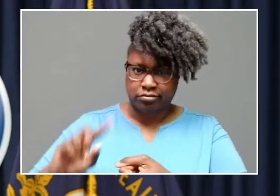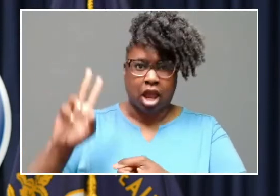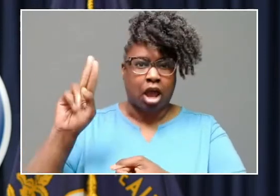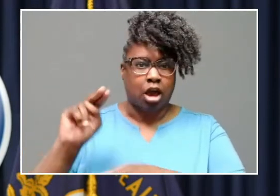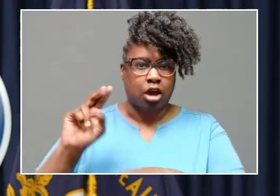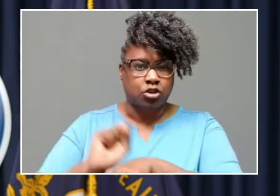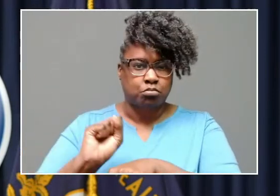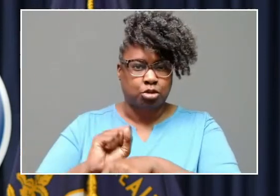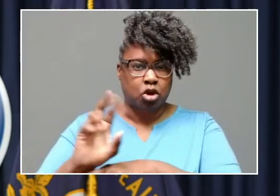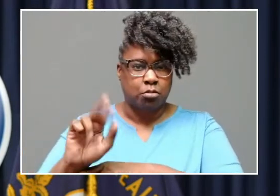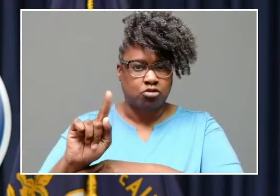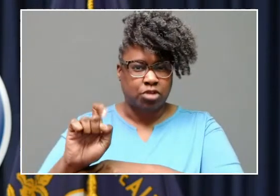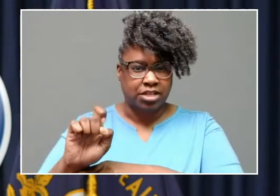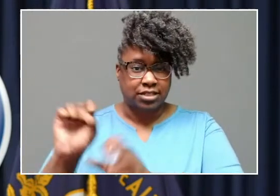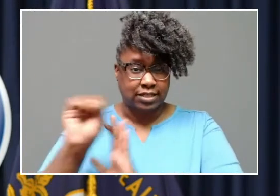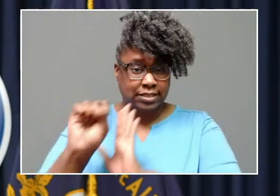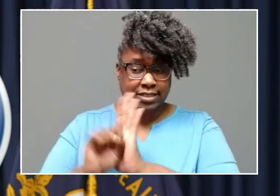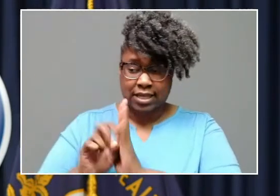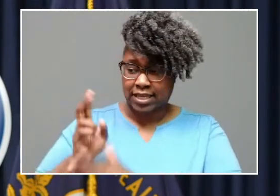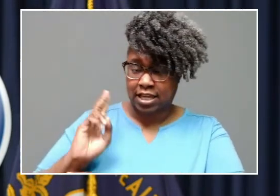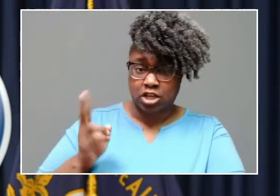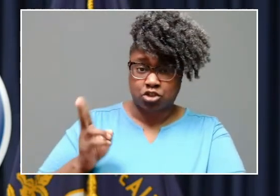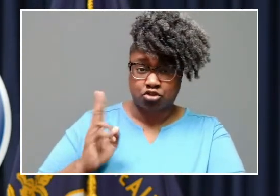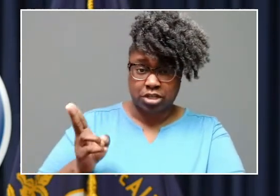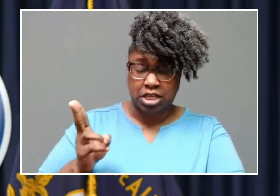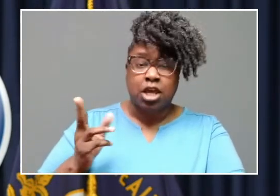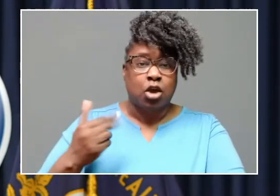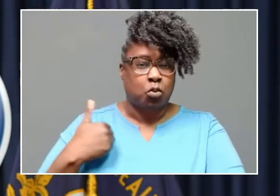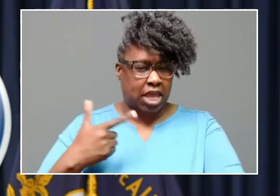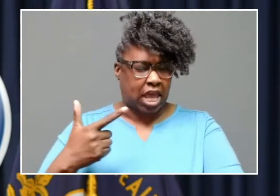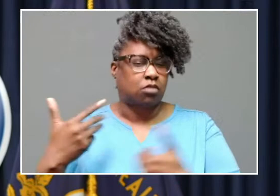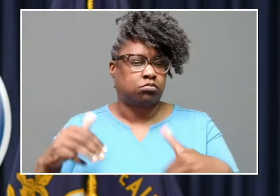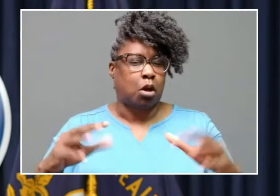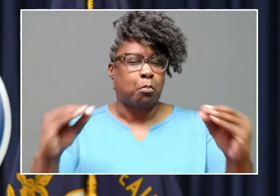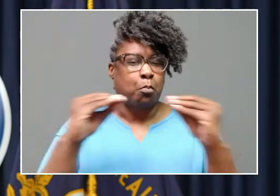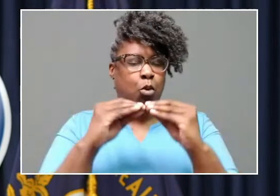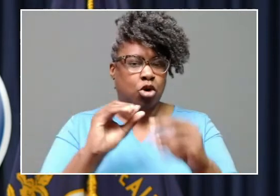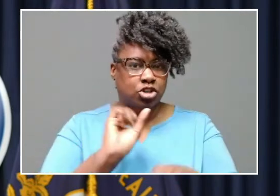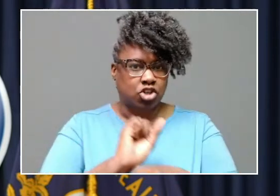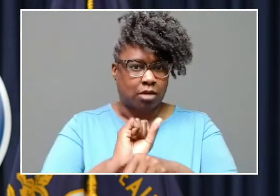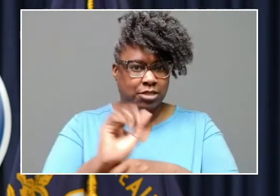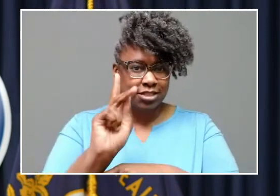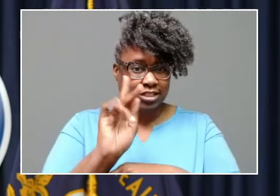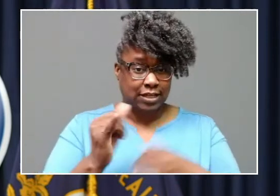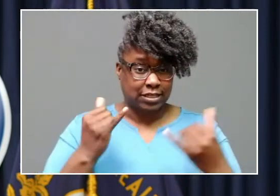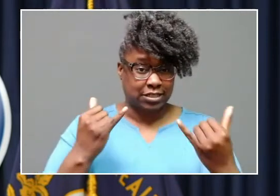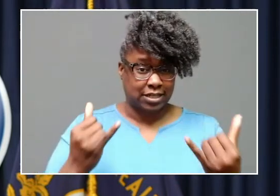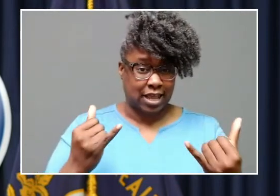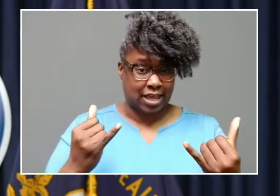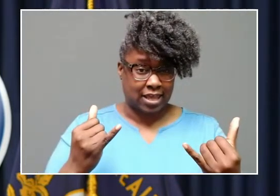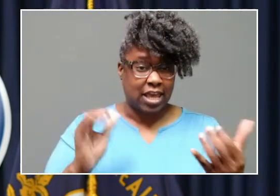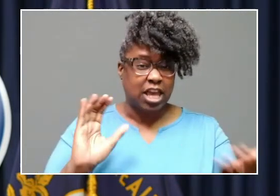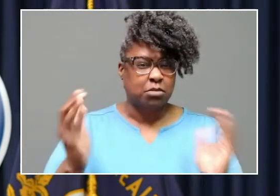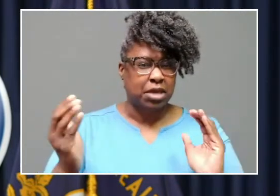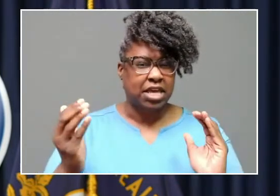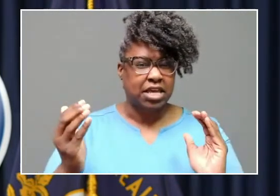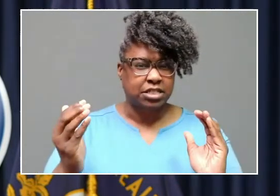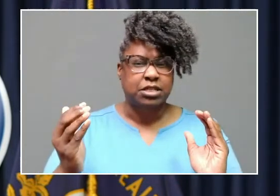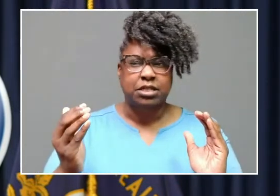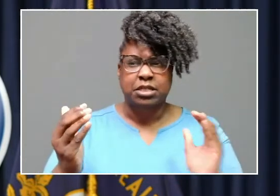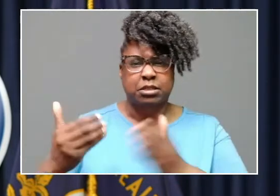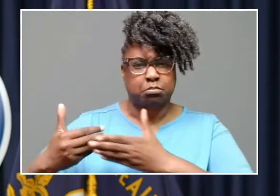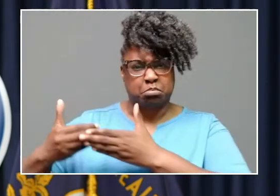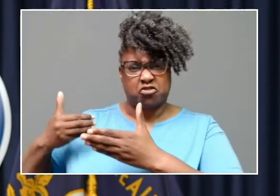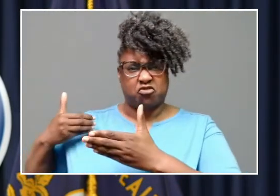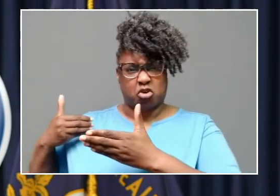that we can announce we have significantly more jobs in Kentucky today than we did before the beginning of the pandemic.